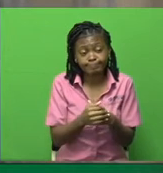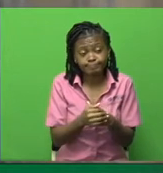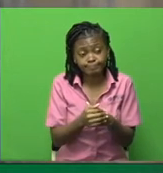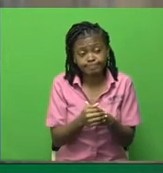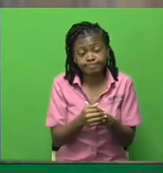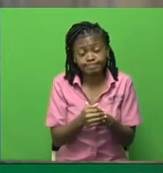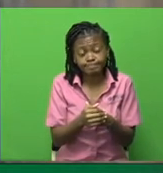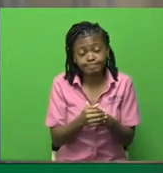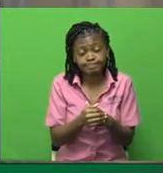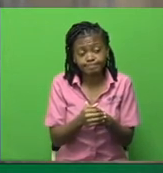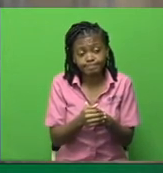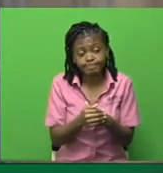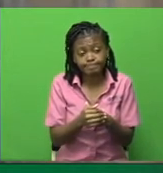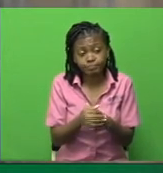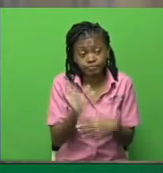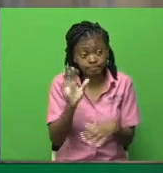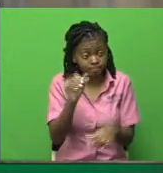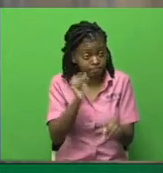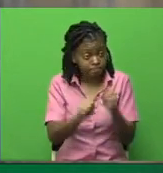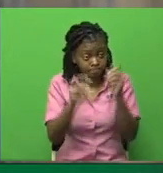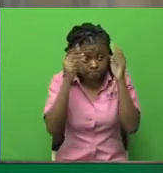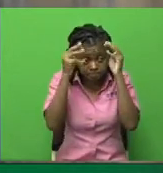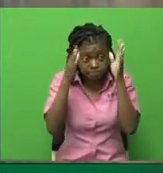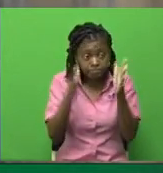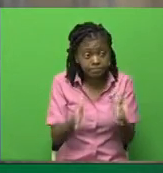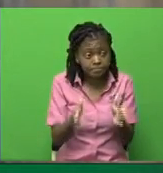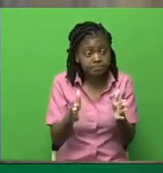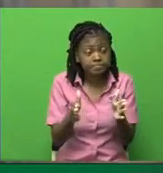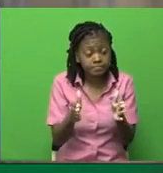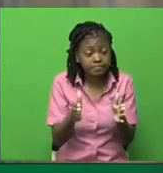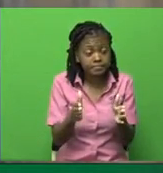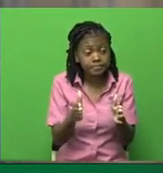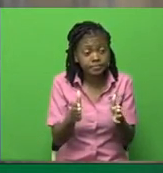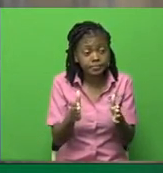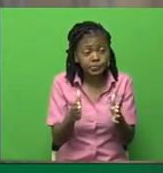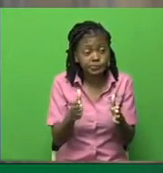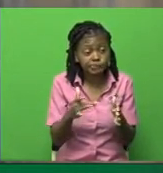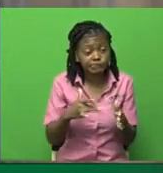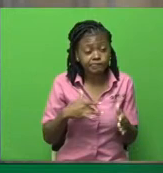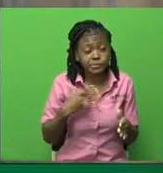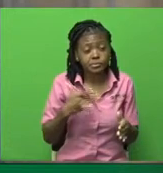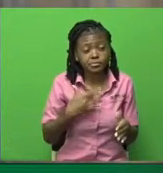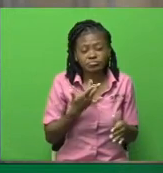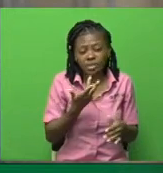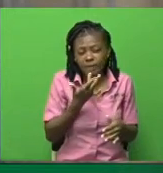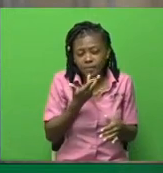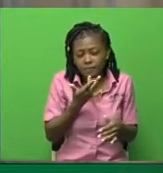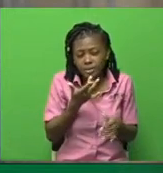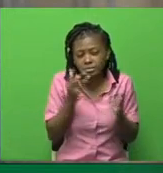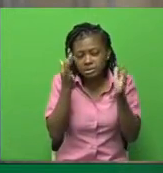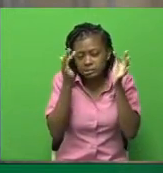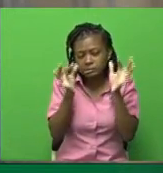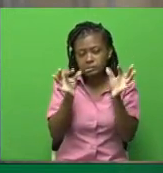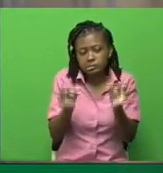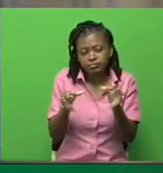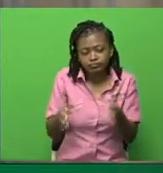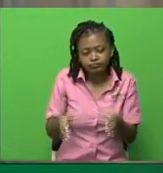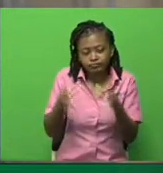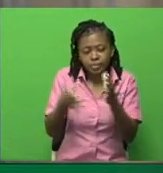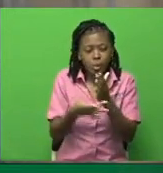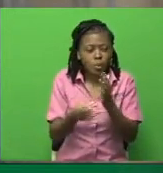assume that the minister selected his high price assumptions to avoid having to make depositives deposit into